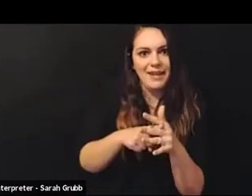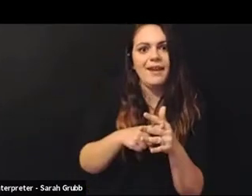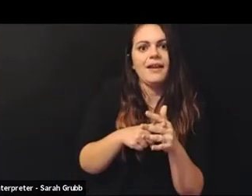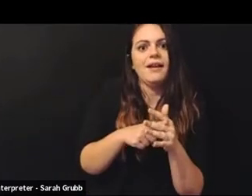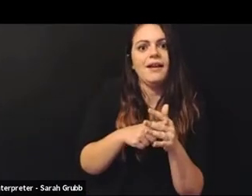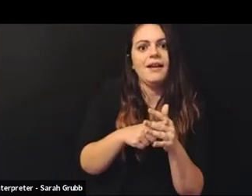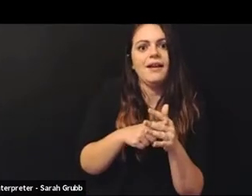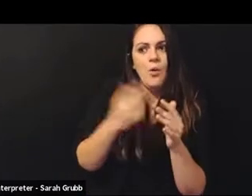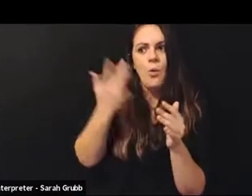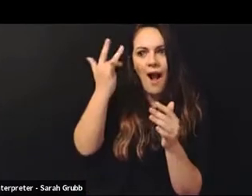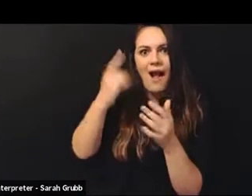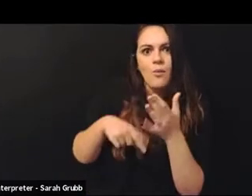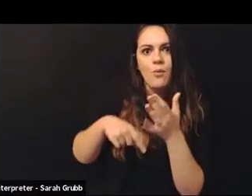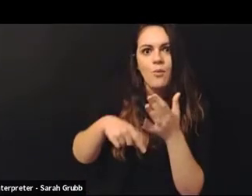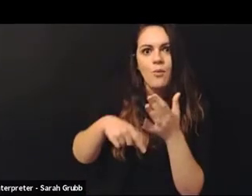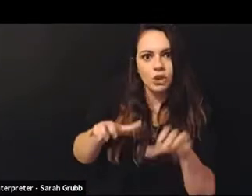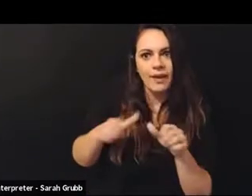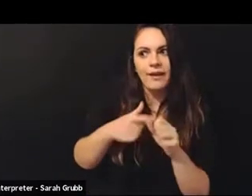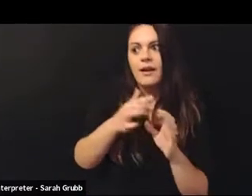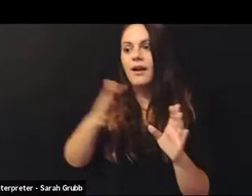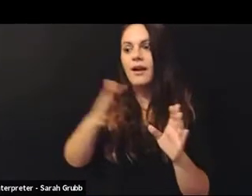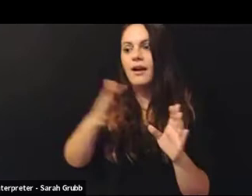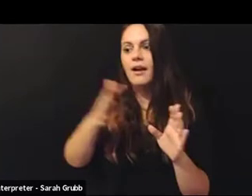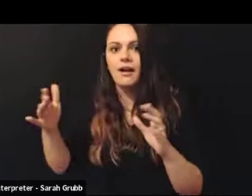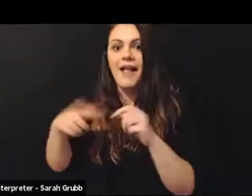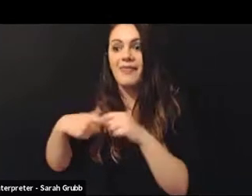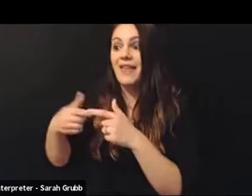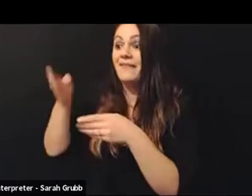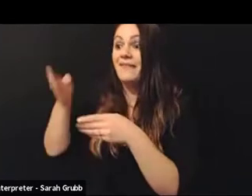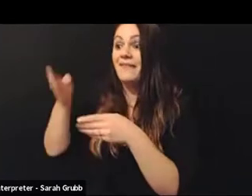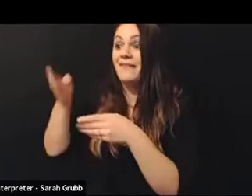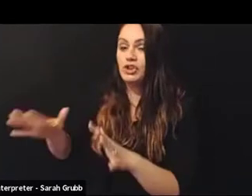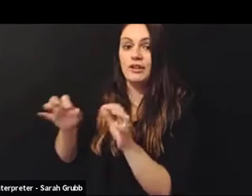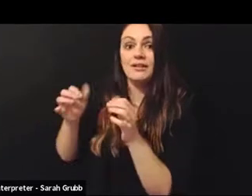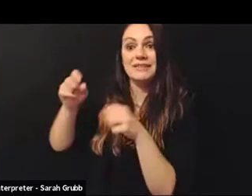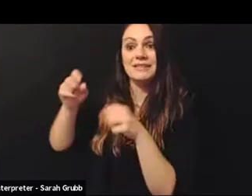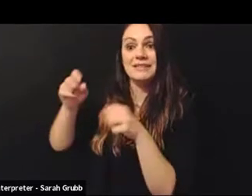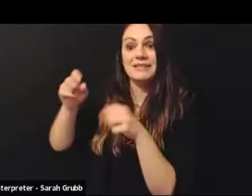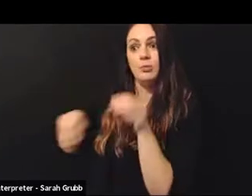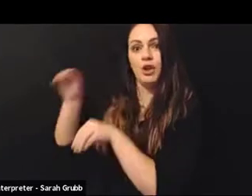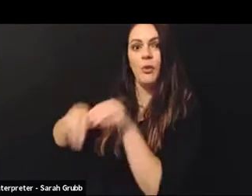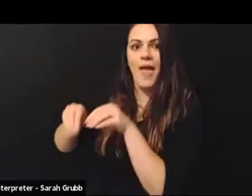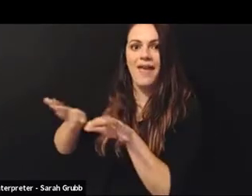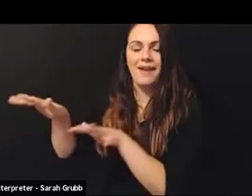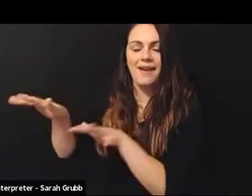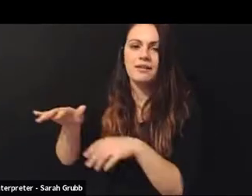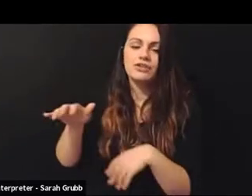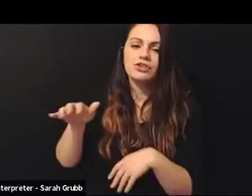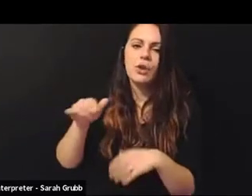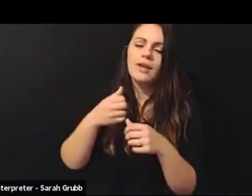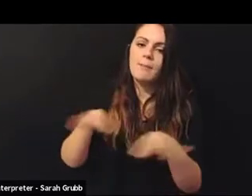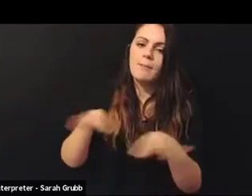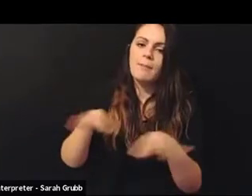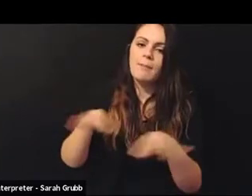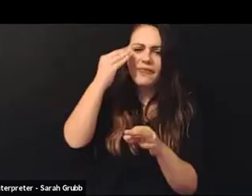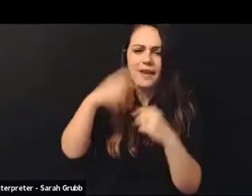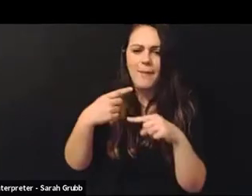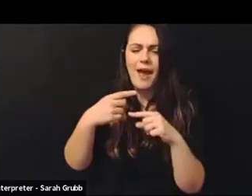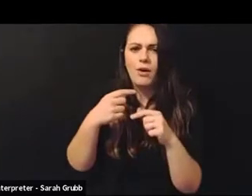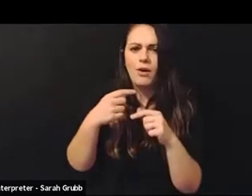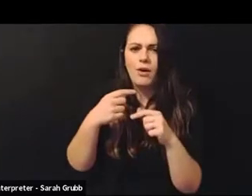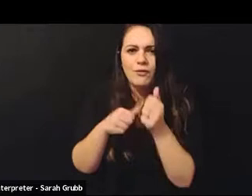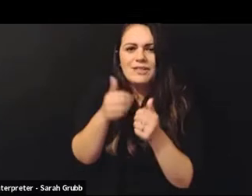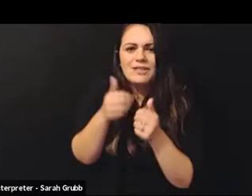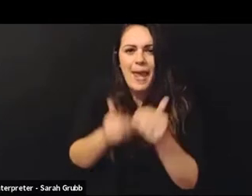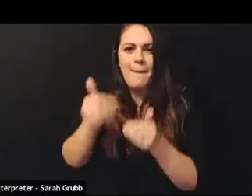all of that. So, but you're thinking about very deliberately thinking about all steps in a routine. And once you get in the practice of